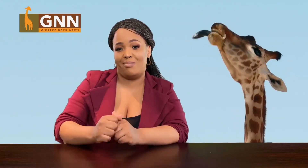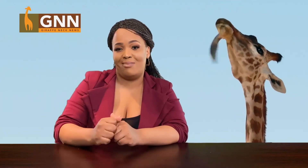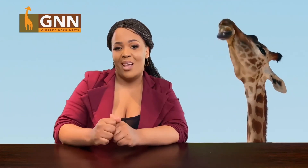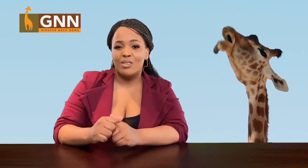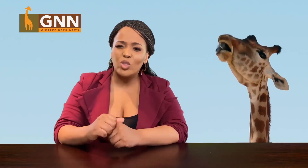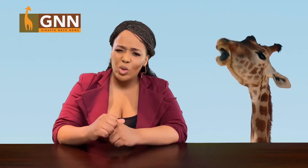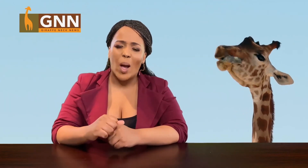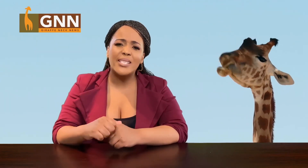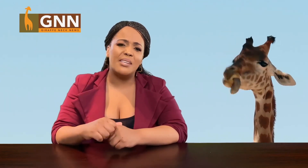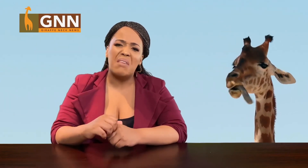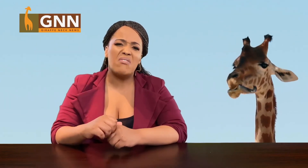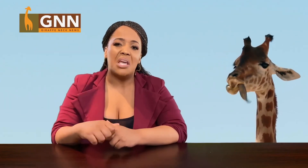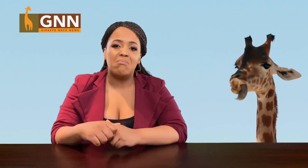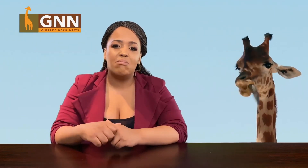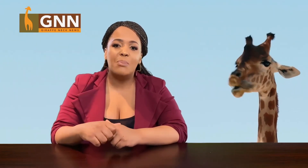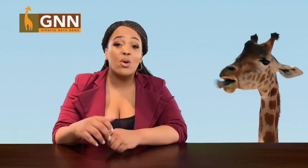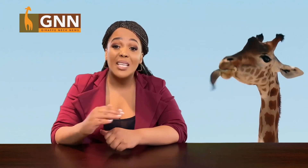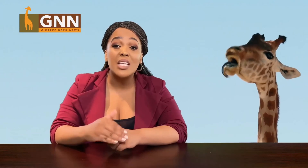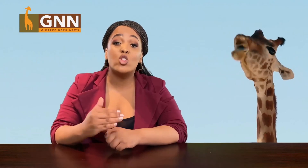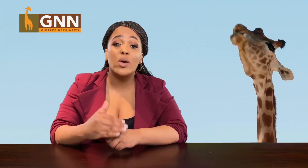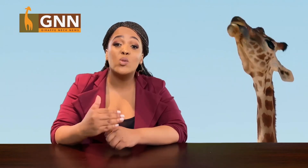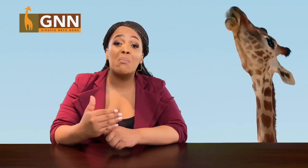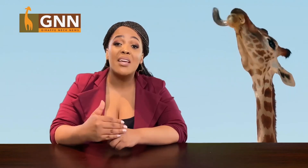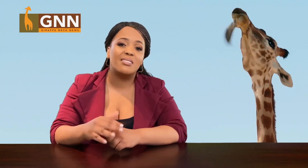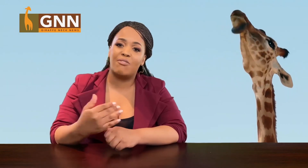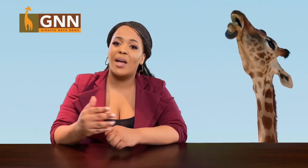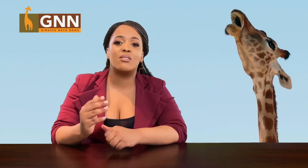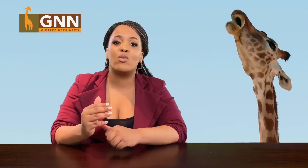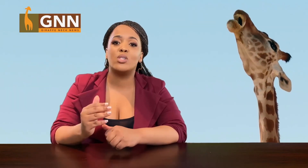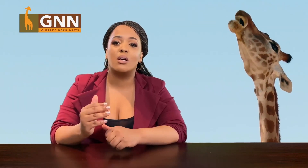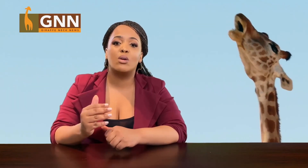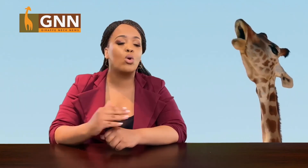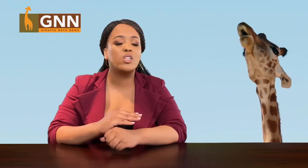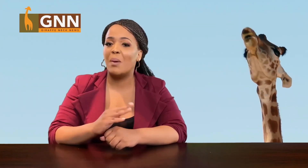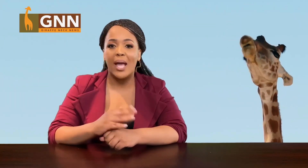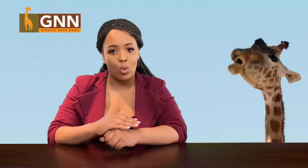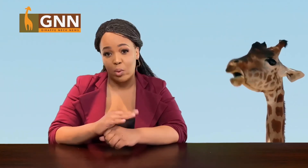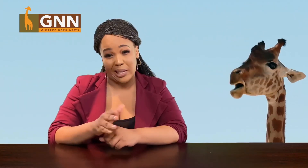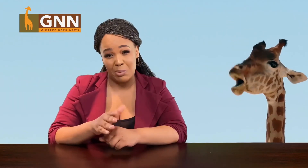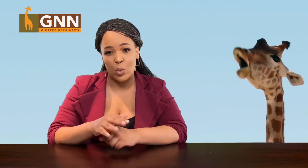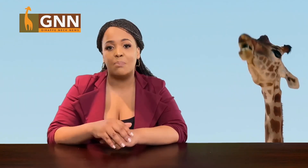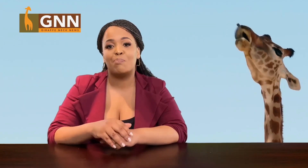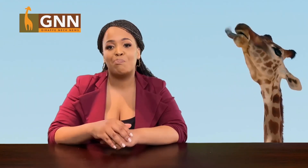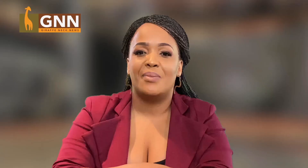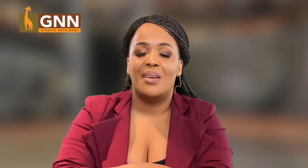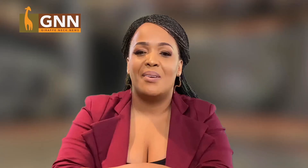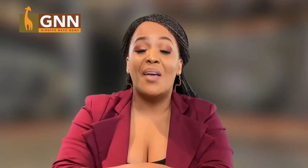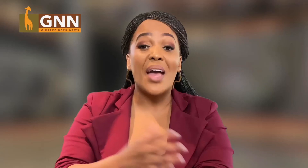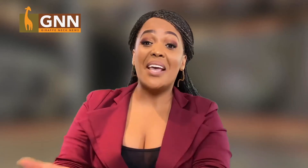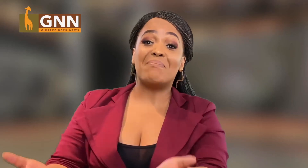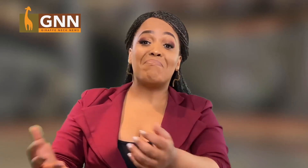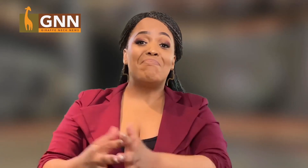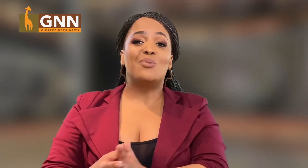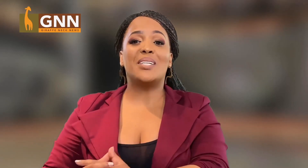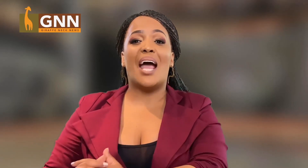term. So choose wisely every day, because each choice we make defines the future, good, bad, or in between. And